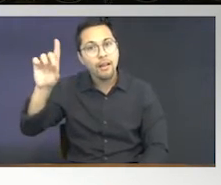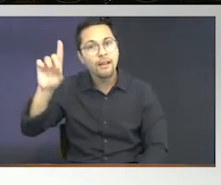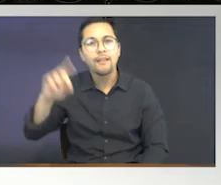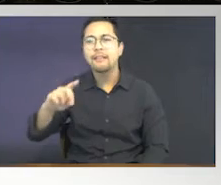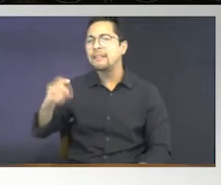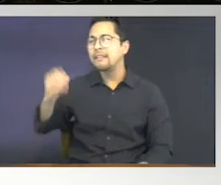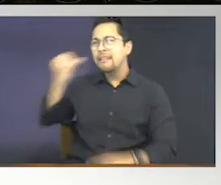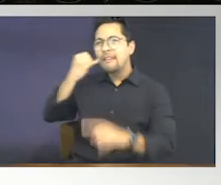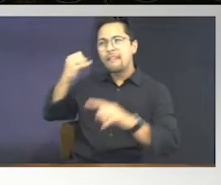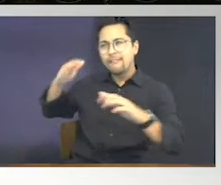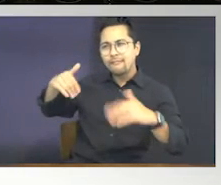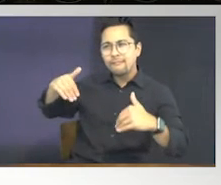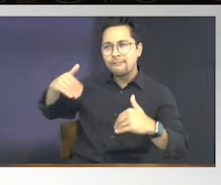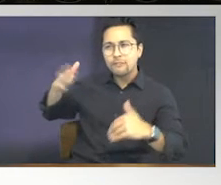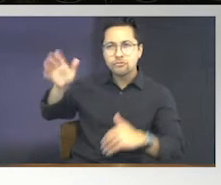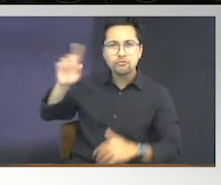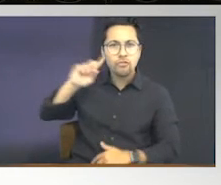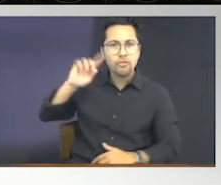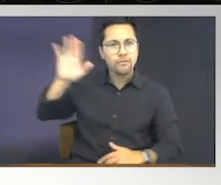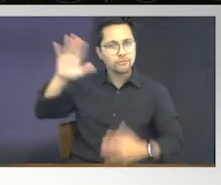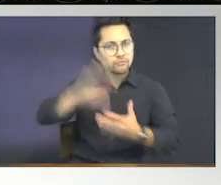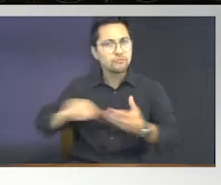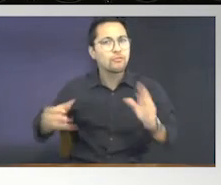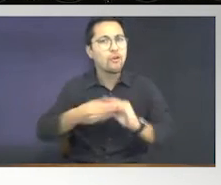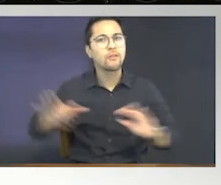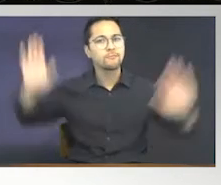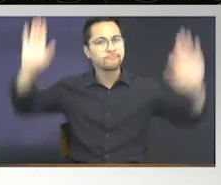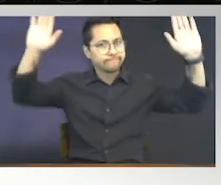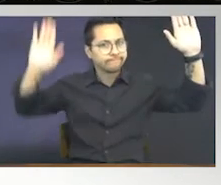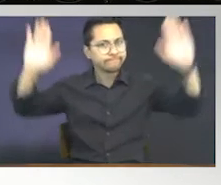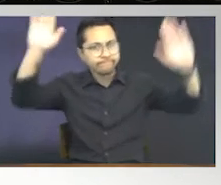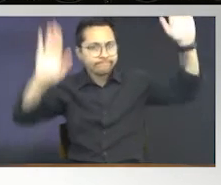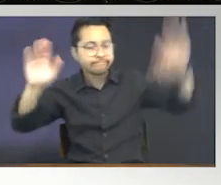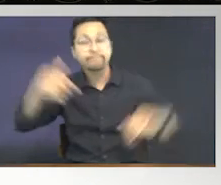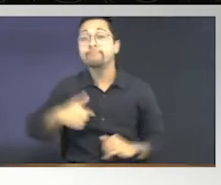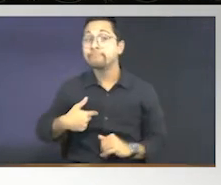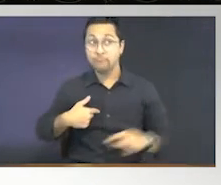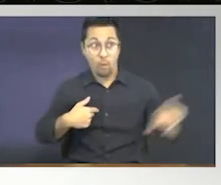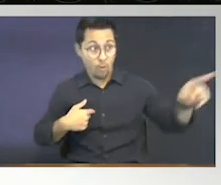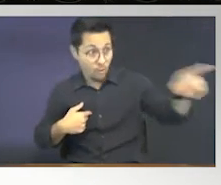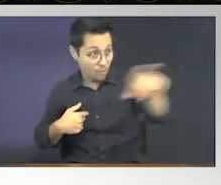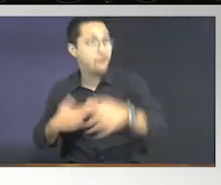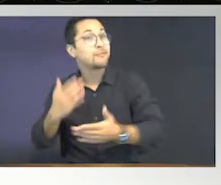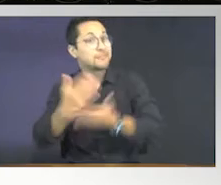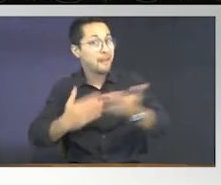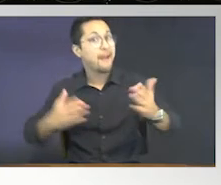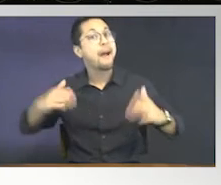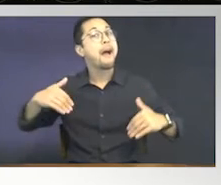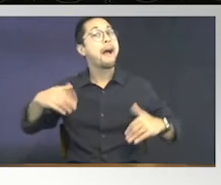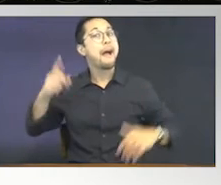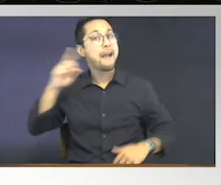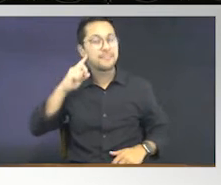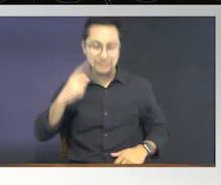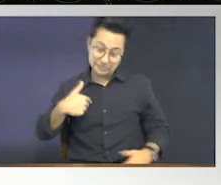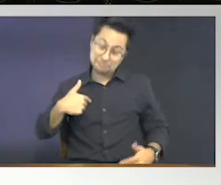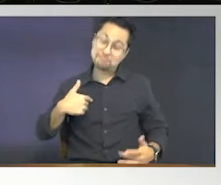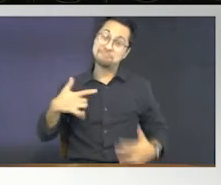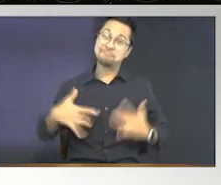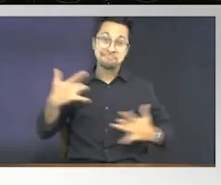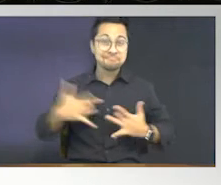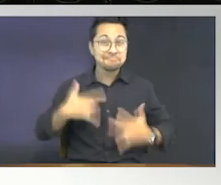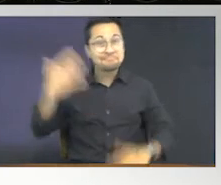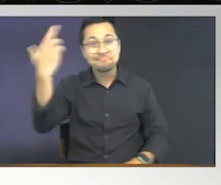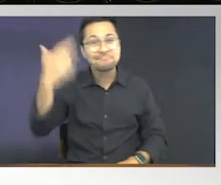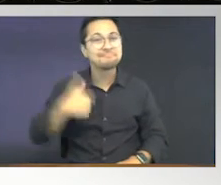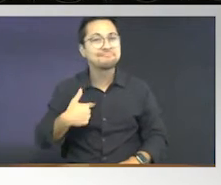Raise of hands if you've heard Welcome to Holland. I have some that haven't, so this makes me happy because I